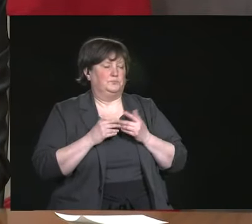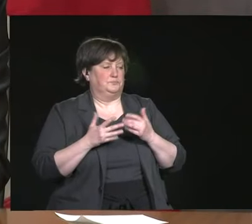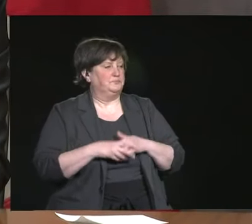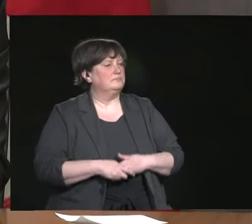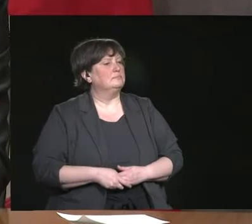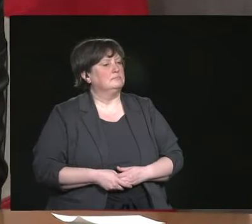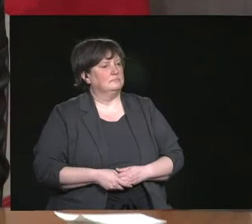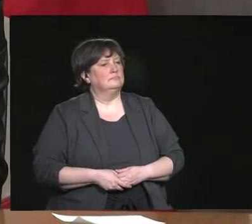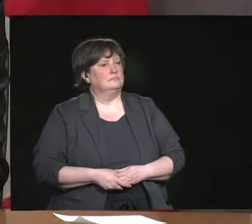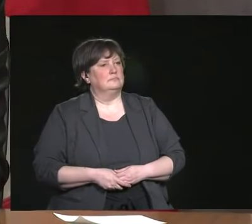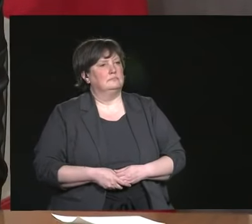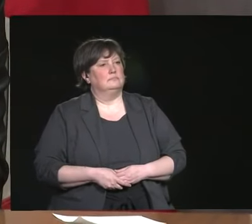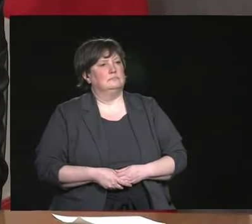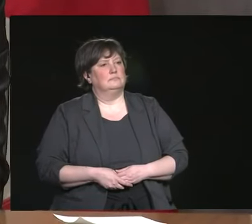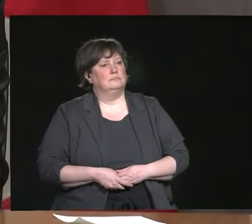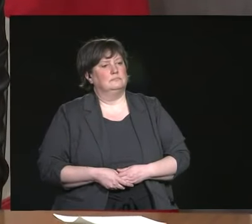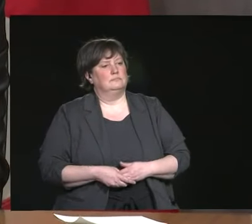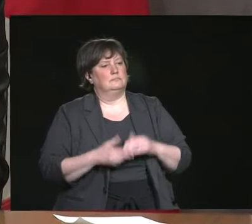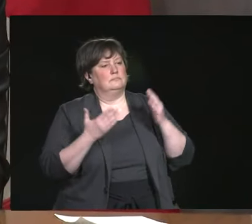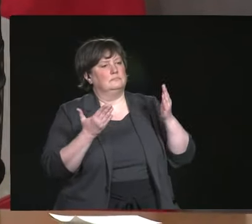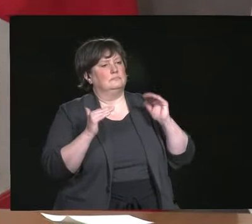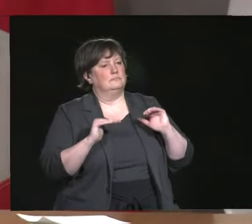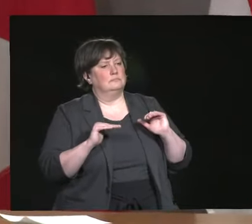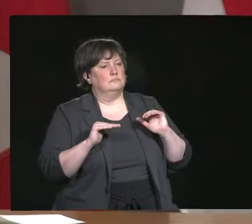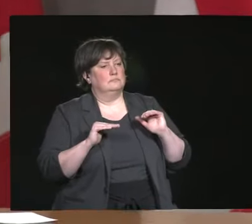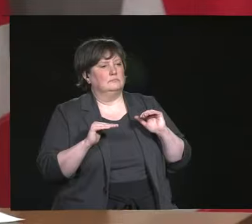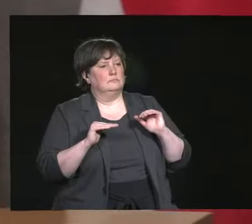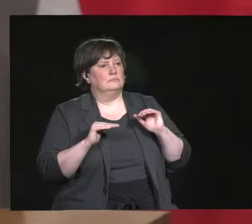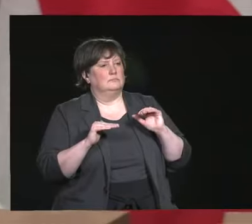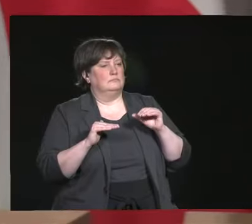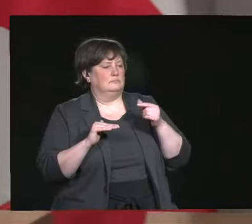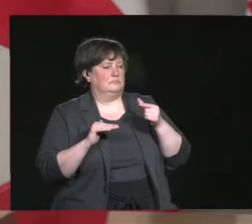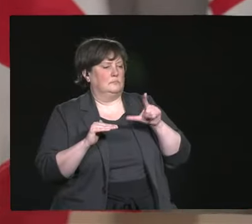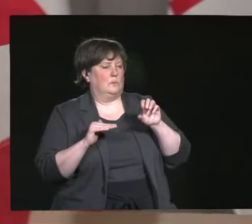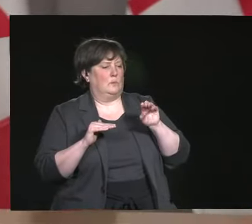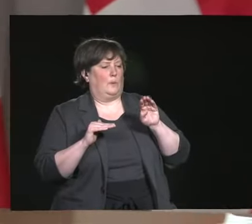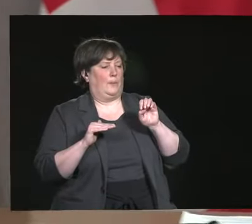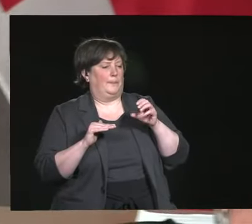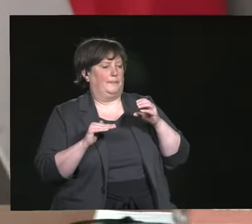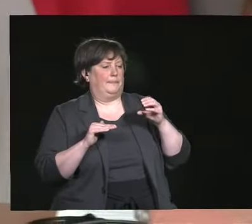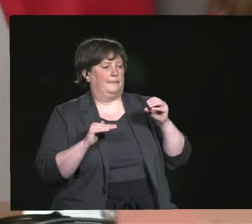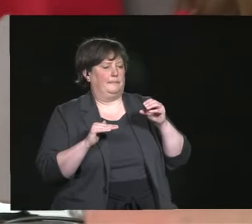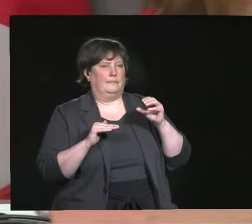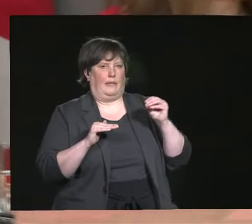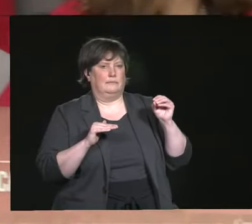from Christy Kirkup from the Globe and Mail. Please go ahead. Votre ligne est ouverte.